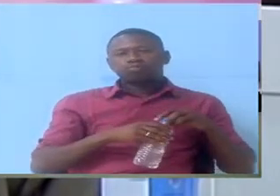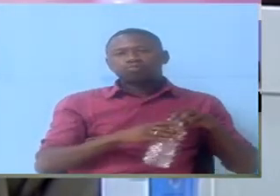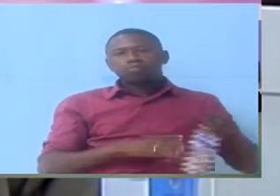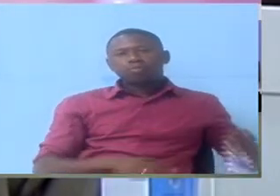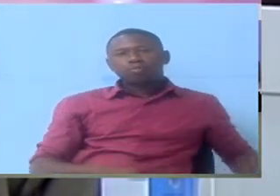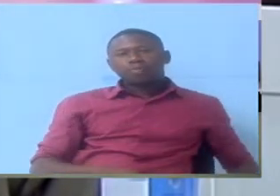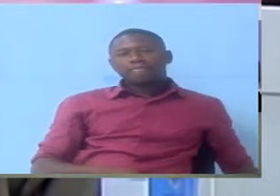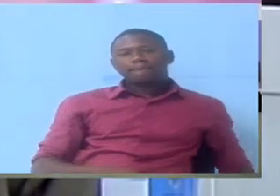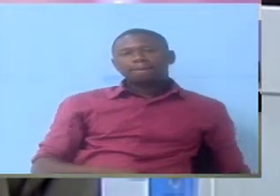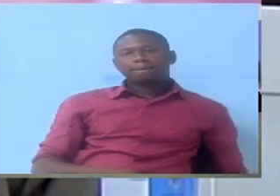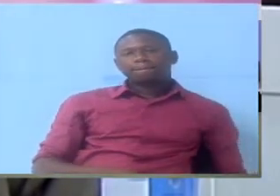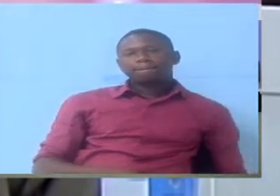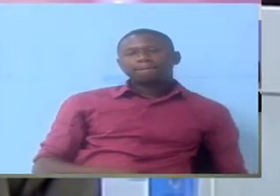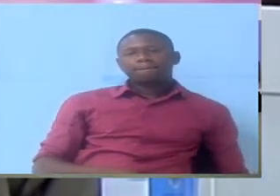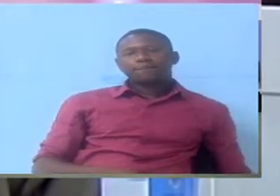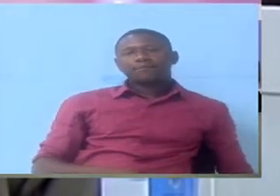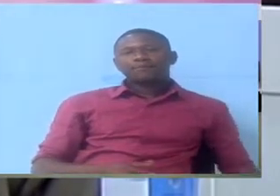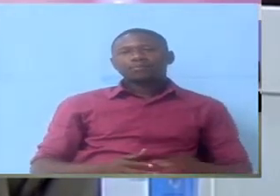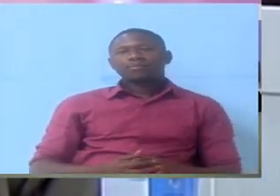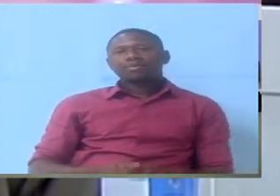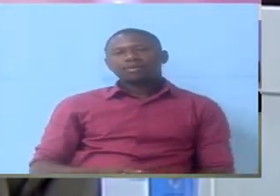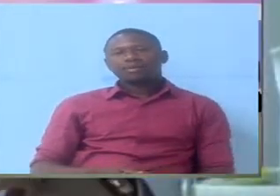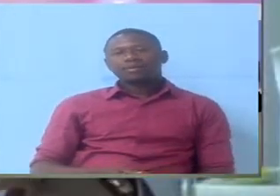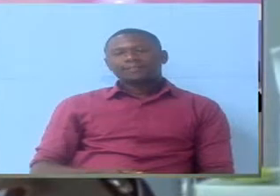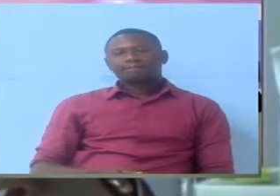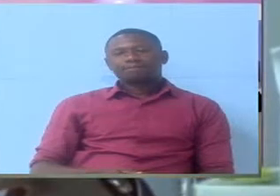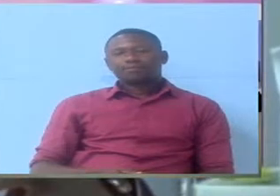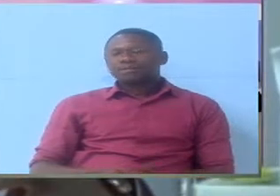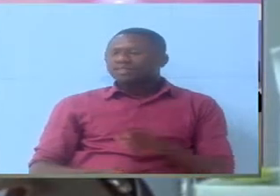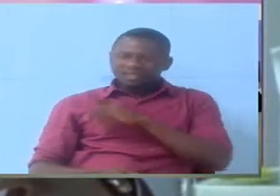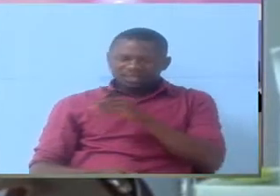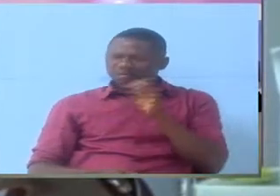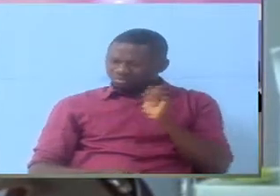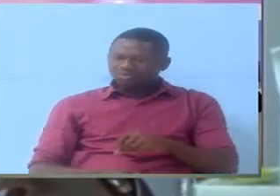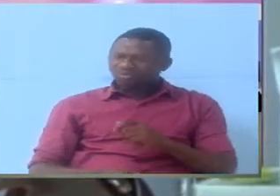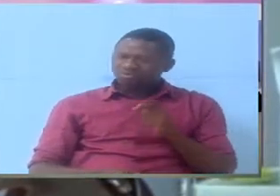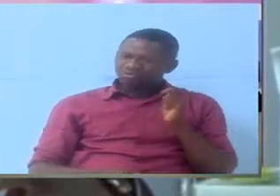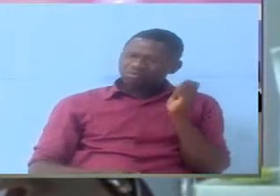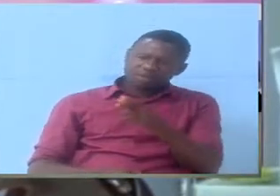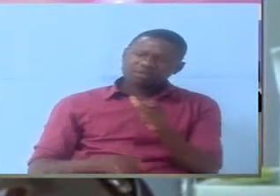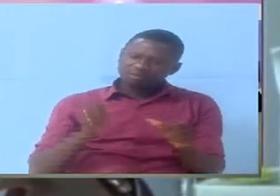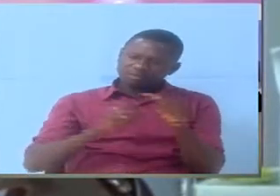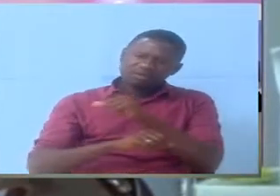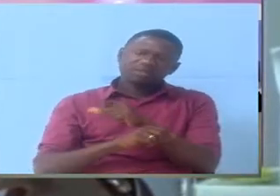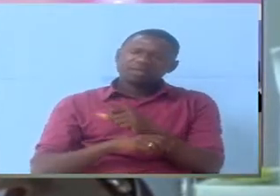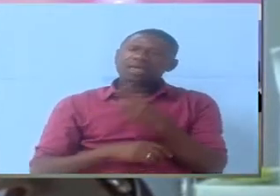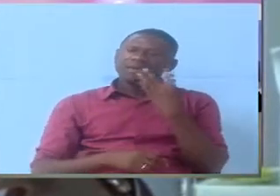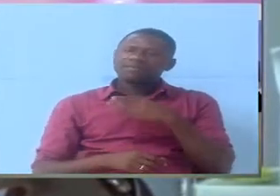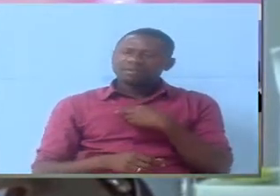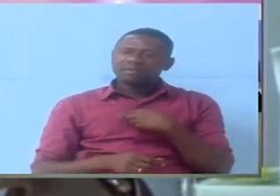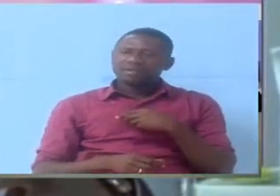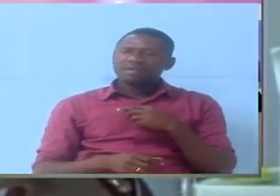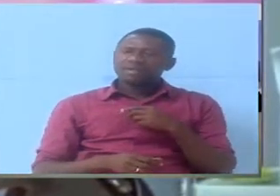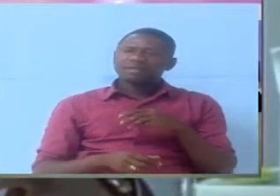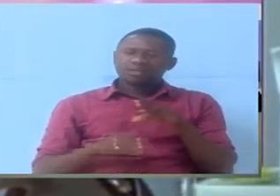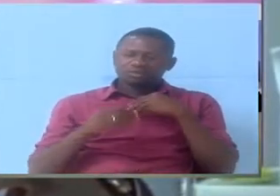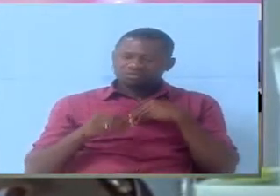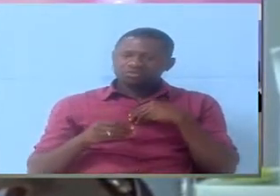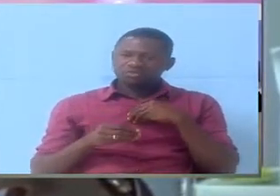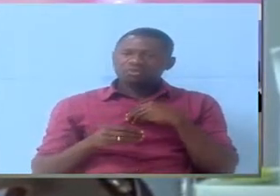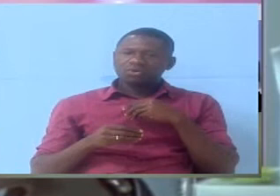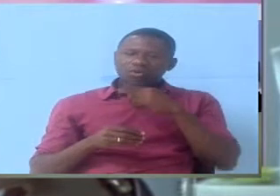bulu masai. No, they should have been reimbursed. If they get you to the duty station,